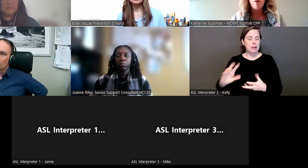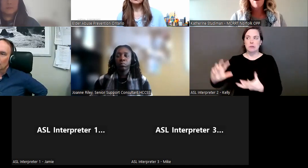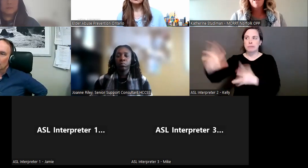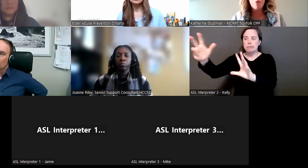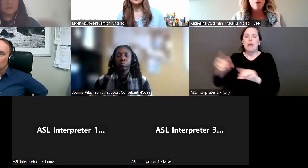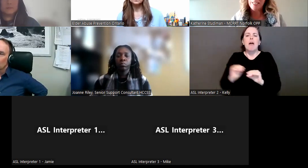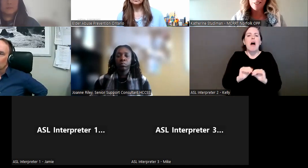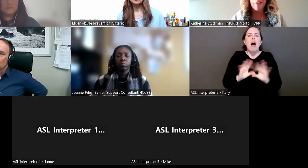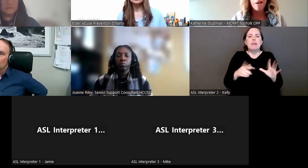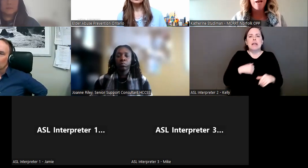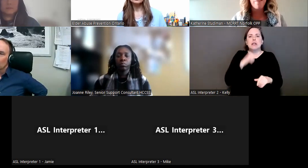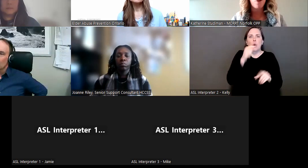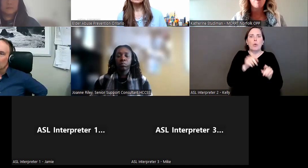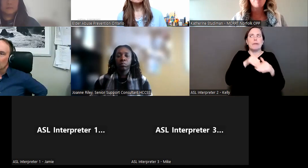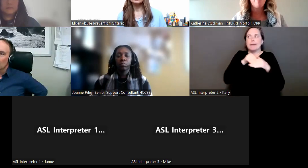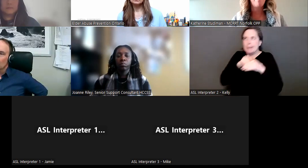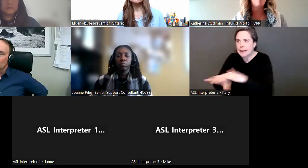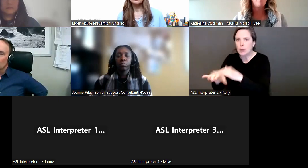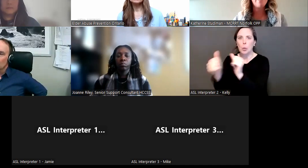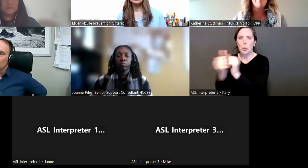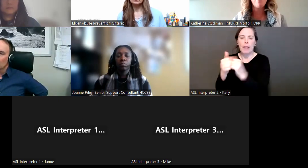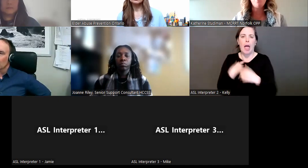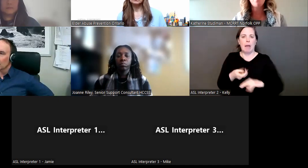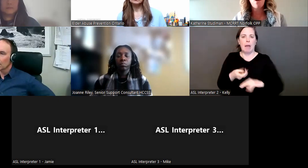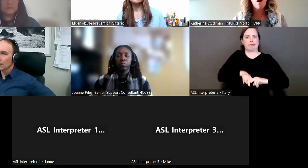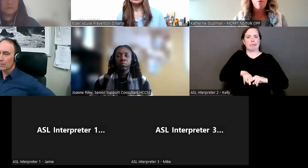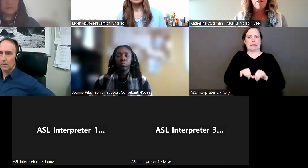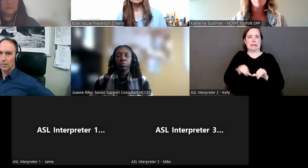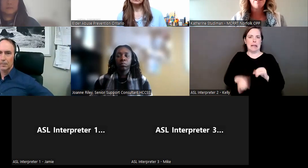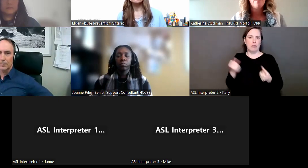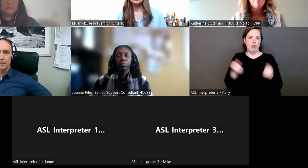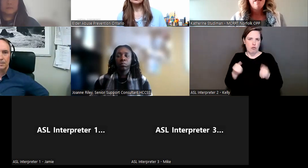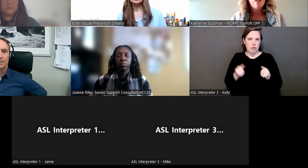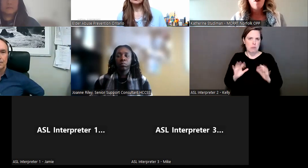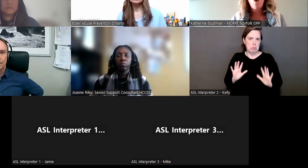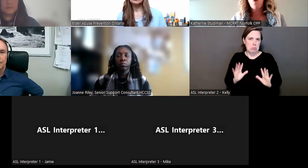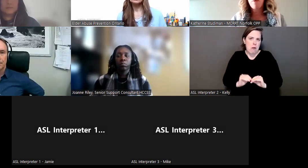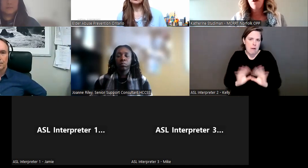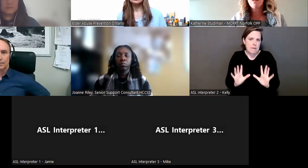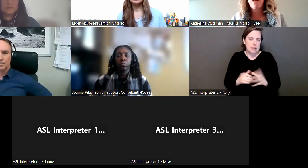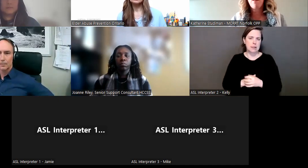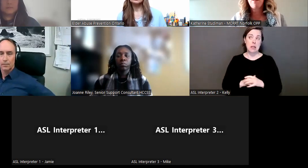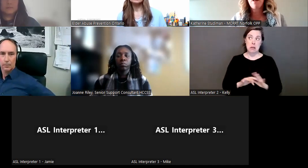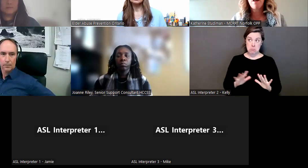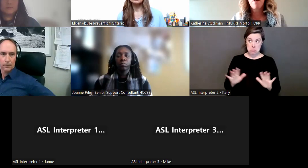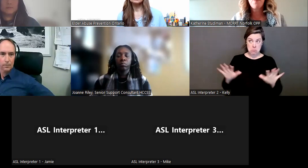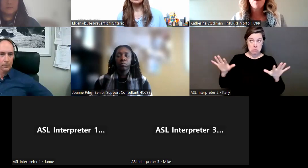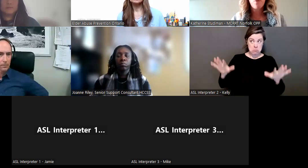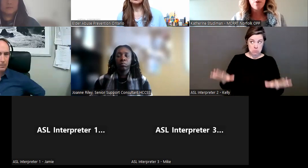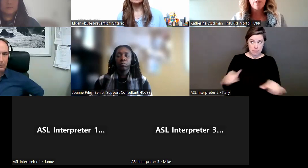I'm not running in with police. I'll hang back in the cruiser. And then when it's safe to do so, I will enter into the home and possibly